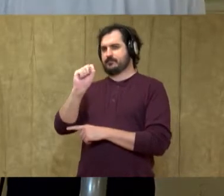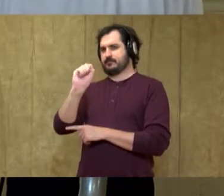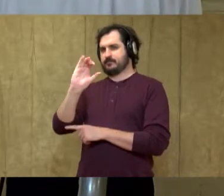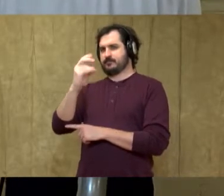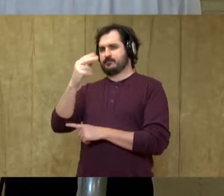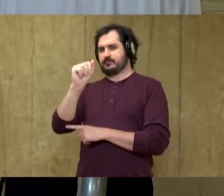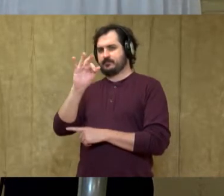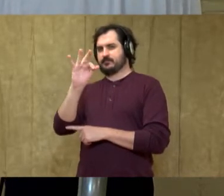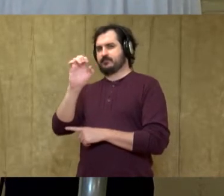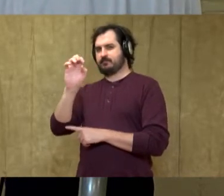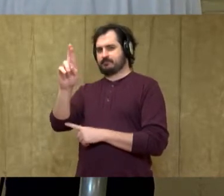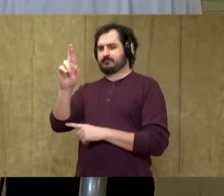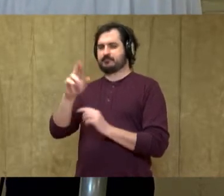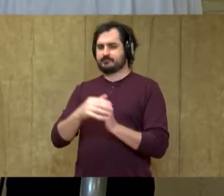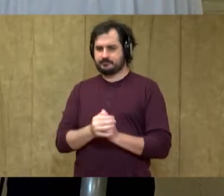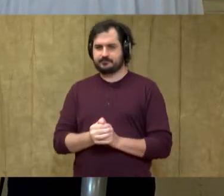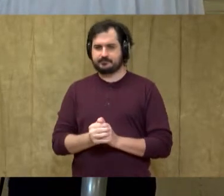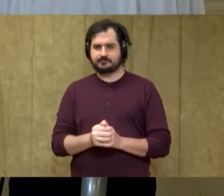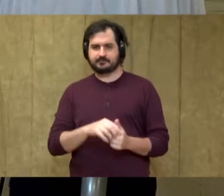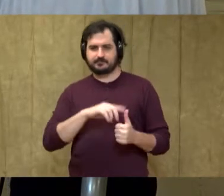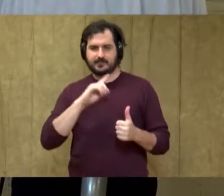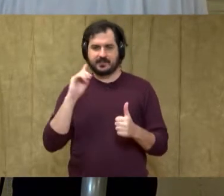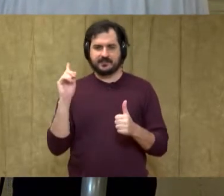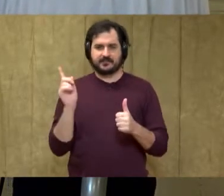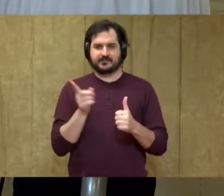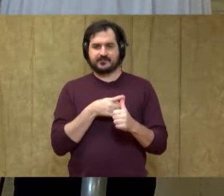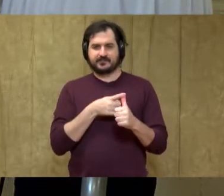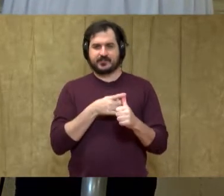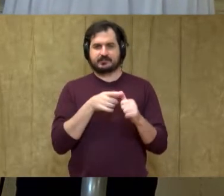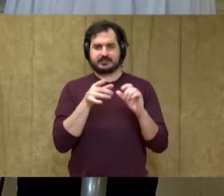the first sentence, it says,